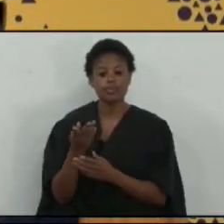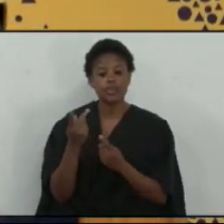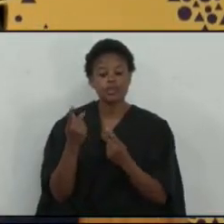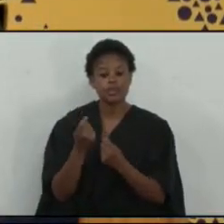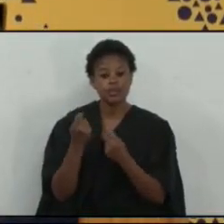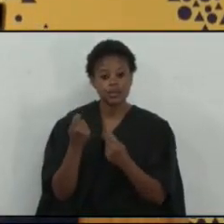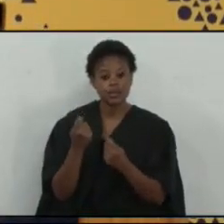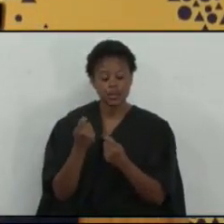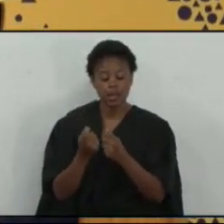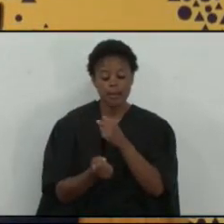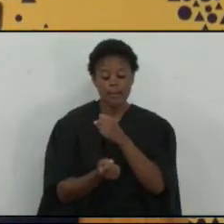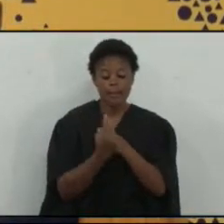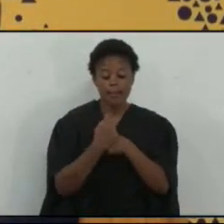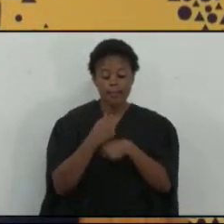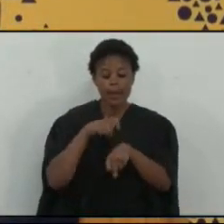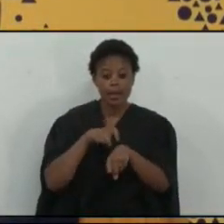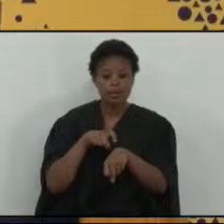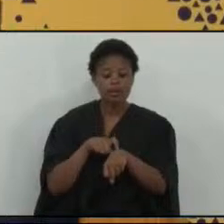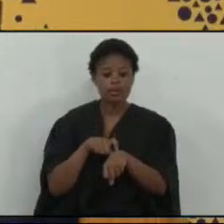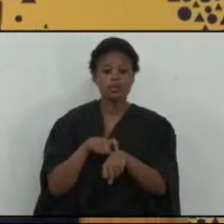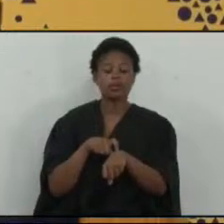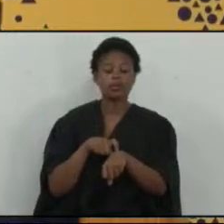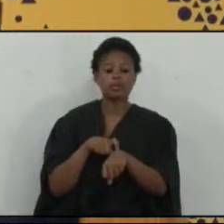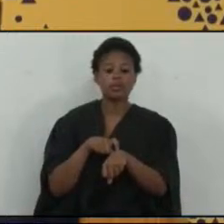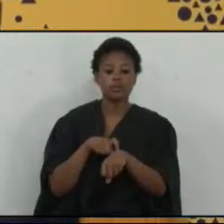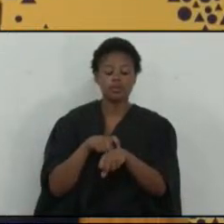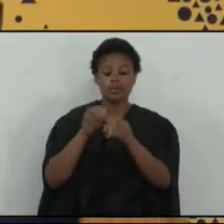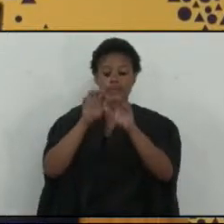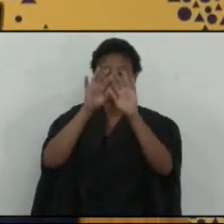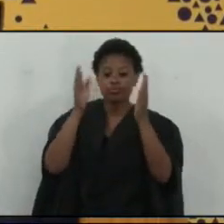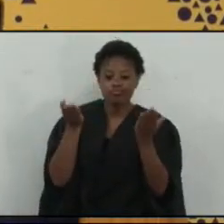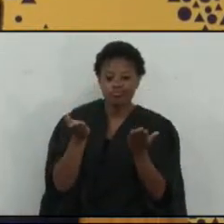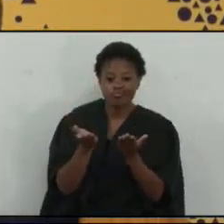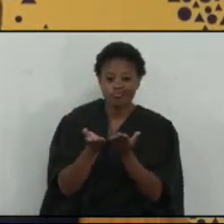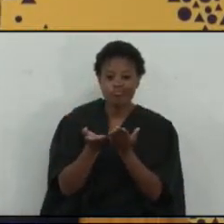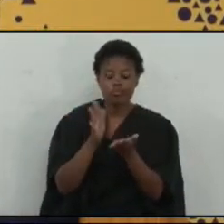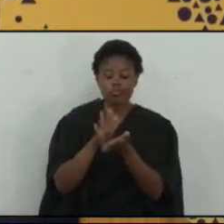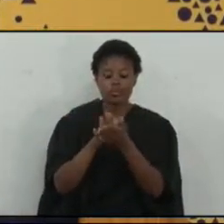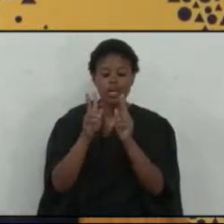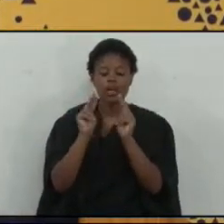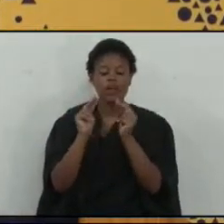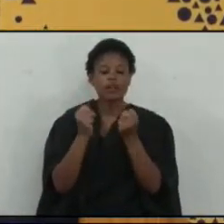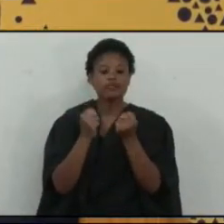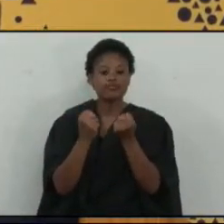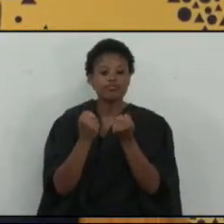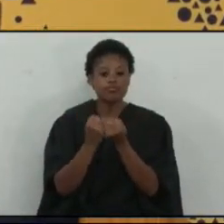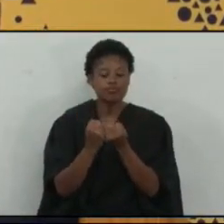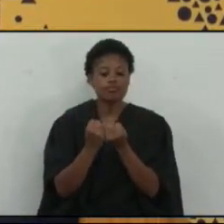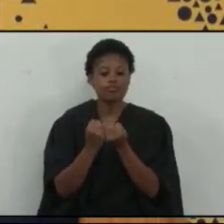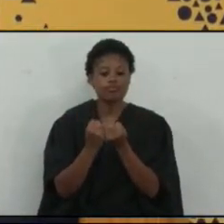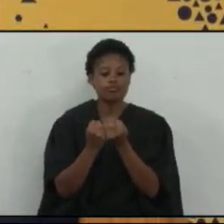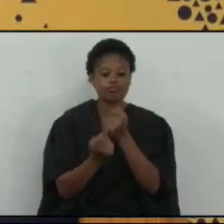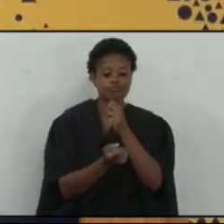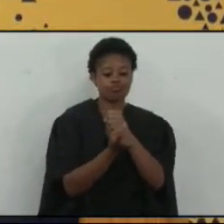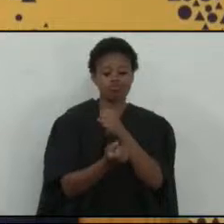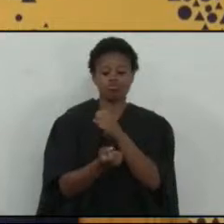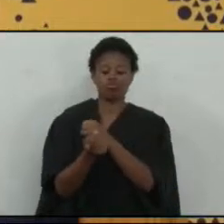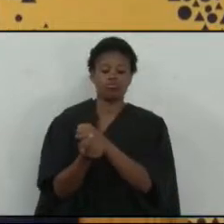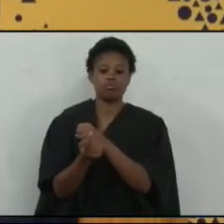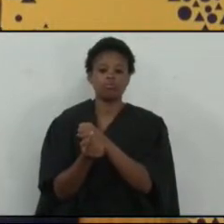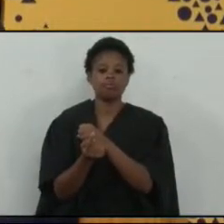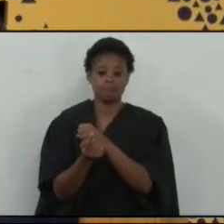is taking place at a time of global and national